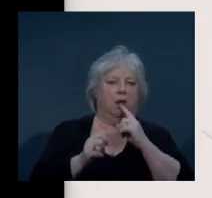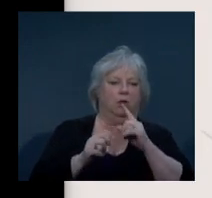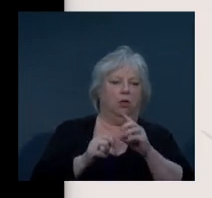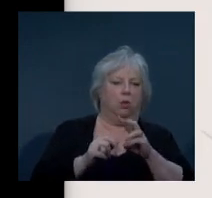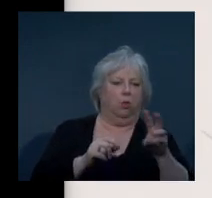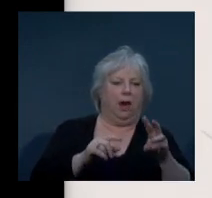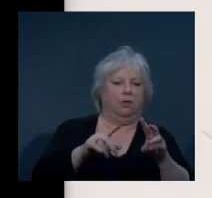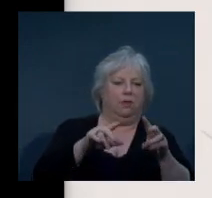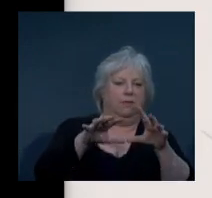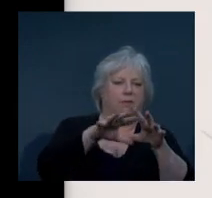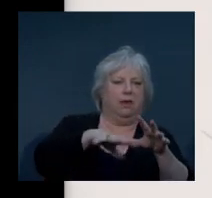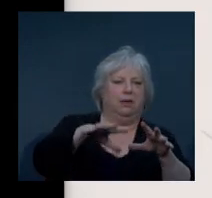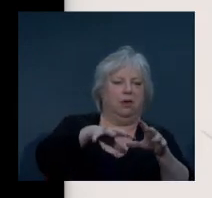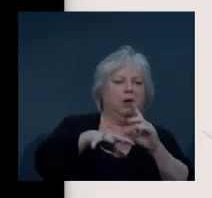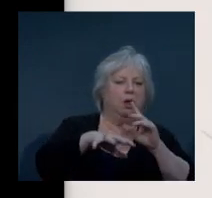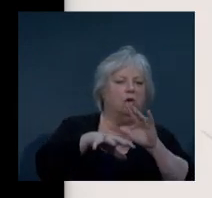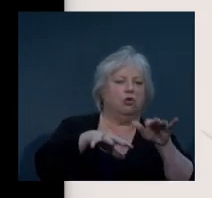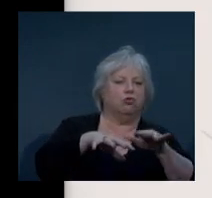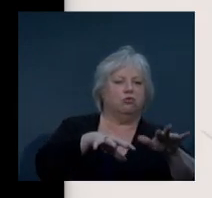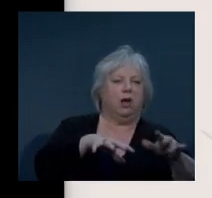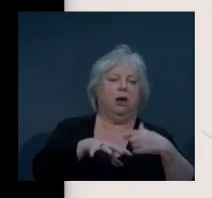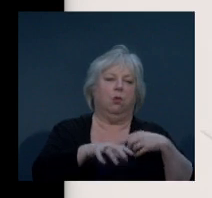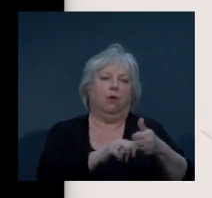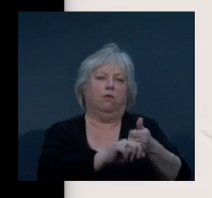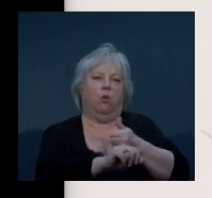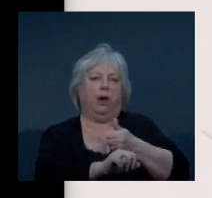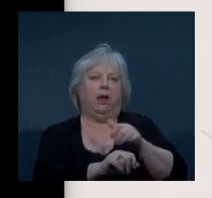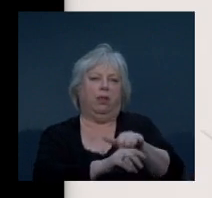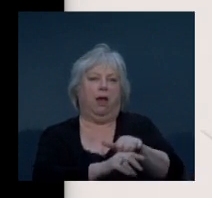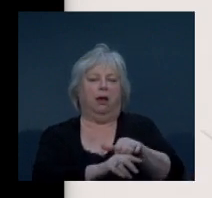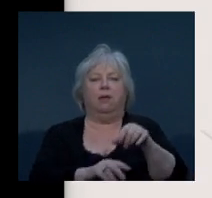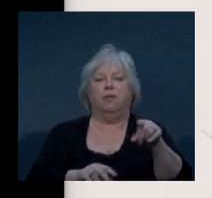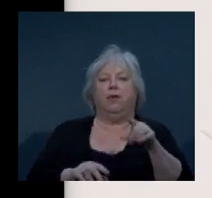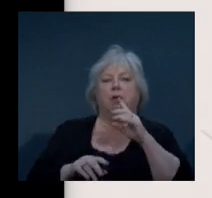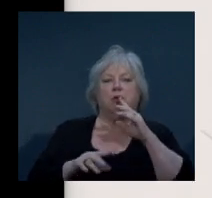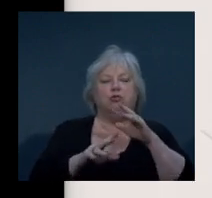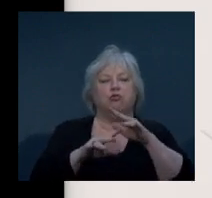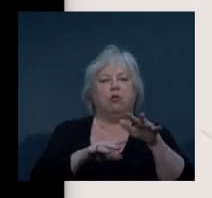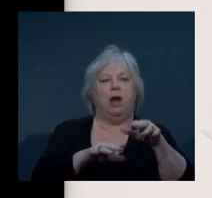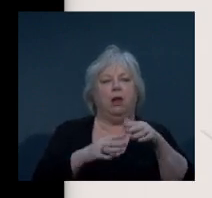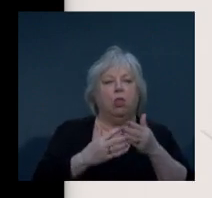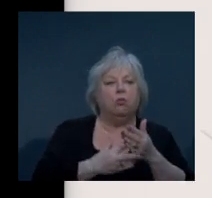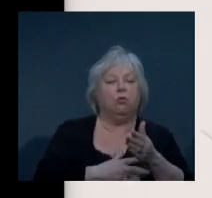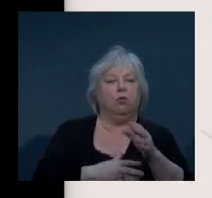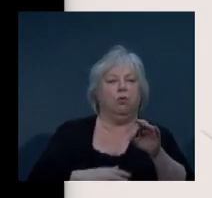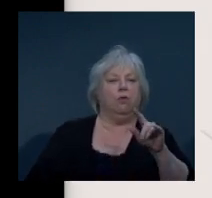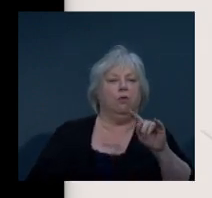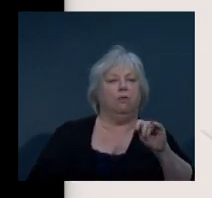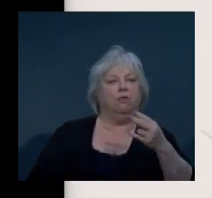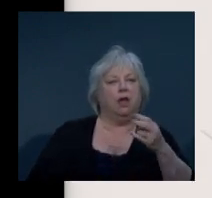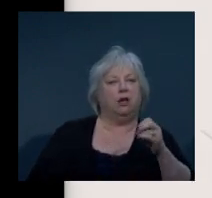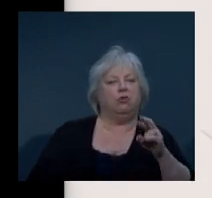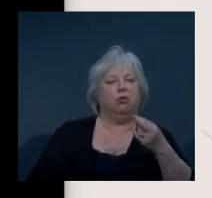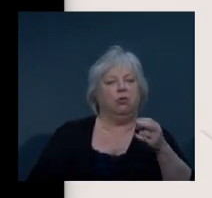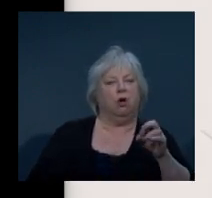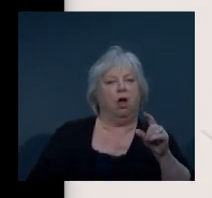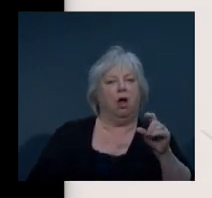west side of this project that we are avoiding. This project does drain through Fletcher Hollow, and so we will